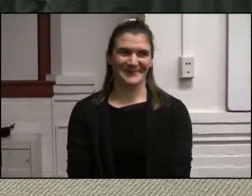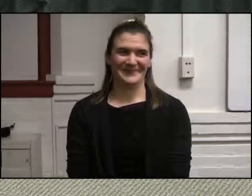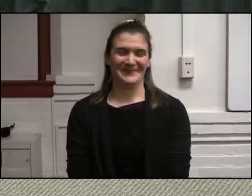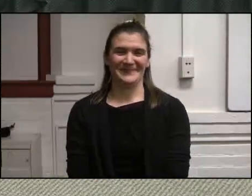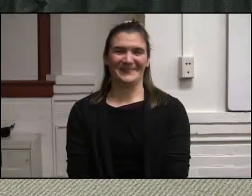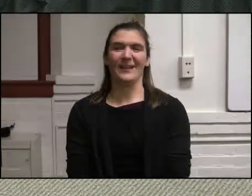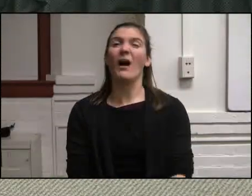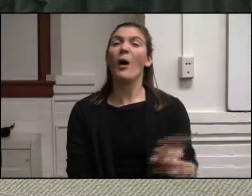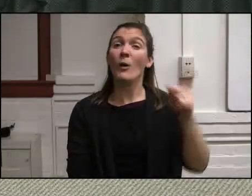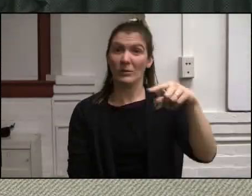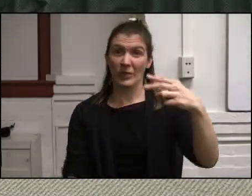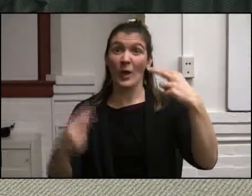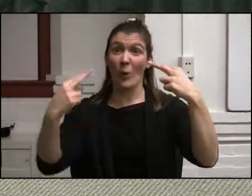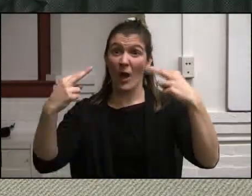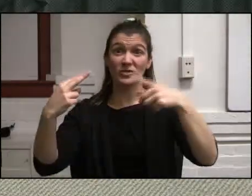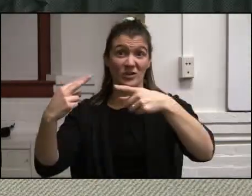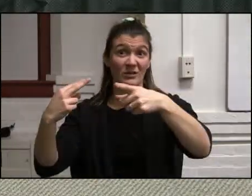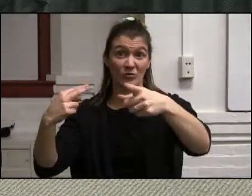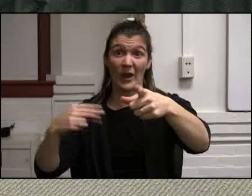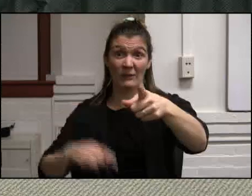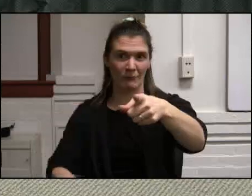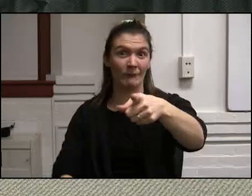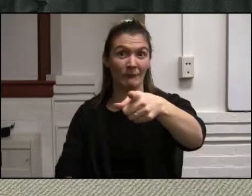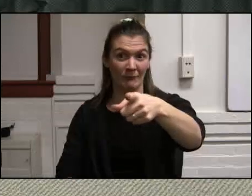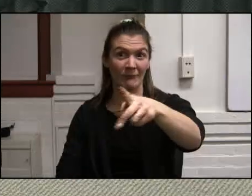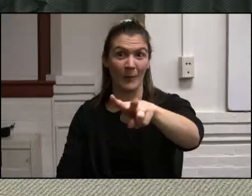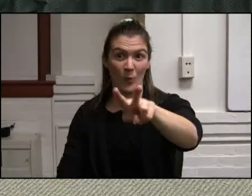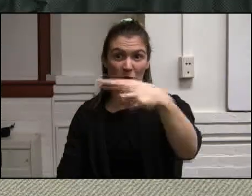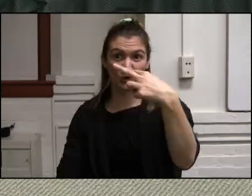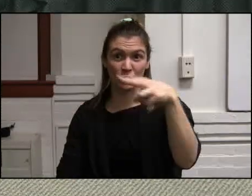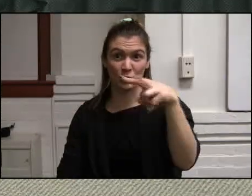Oh, they're watching on your shoulder. I know. That's good.